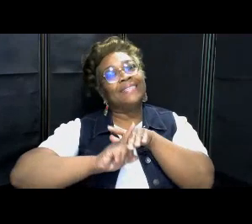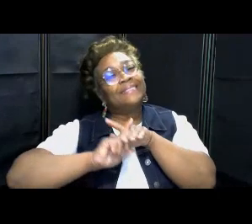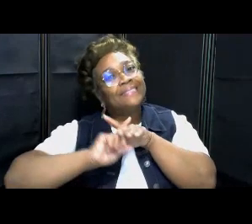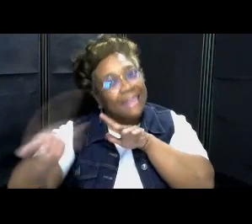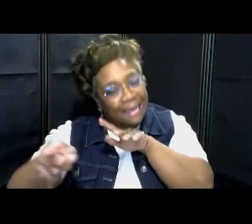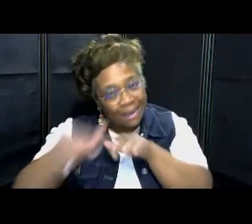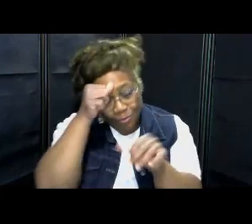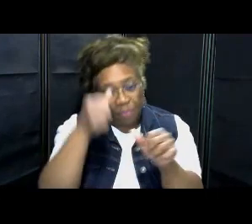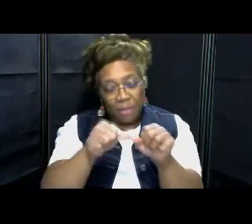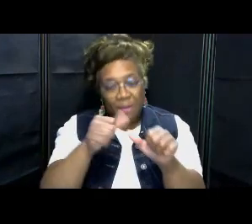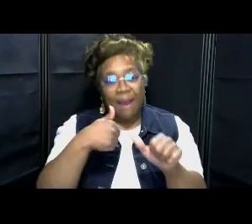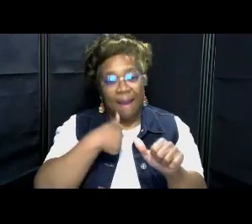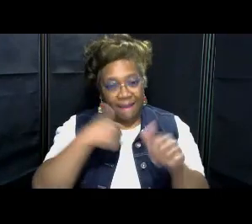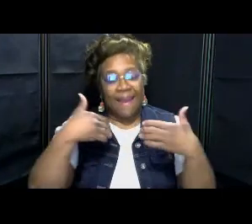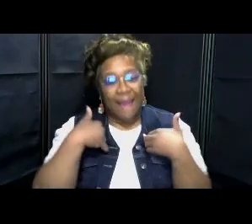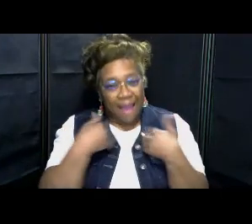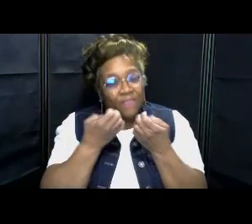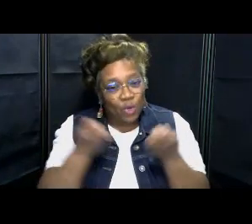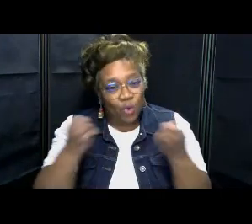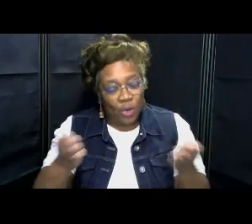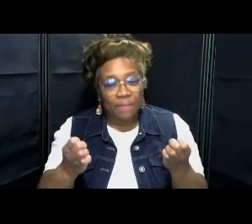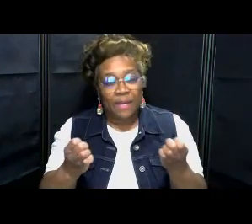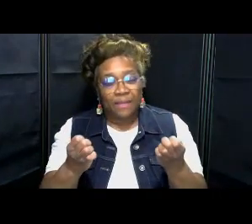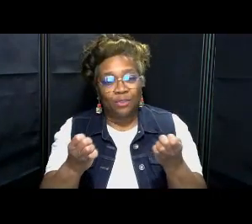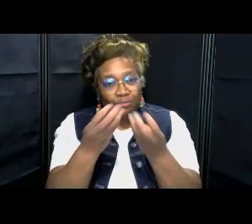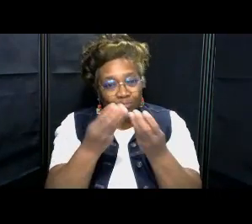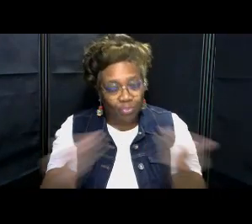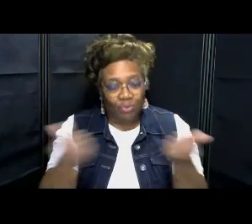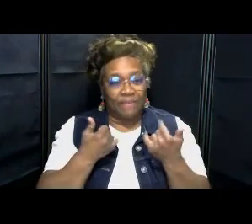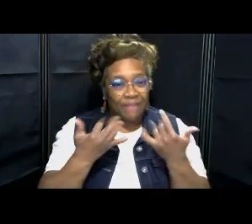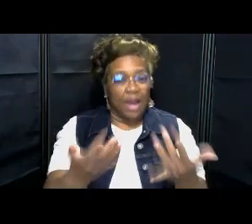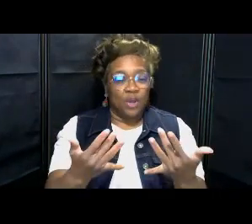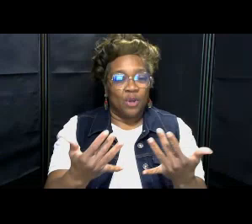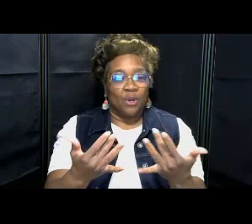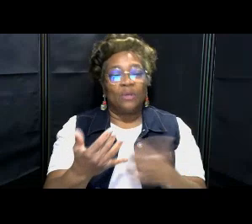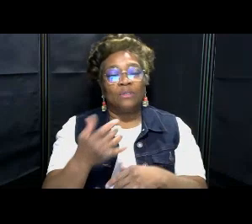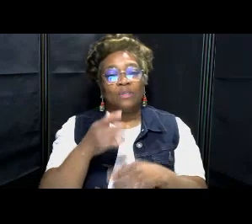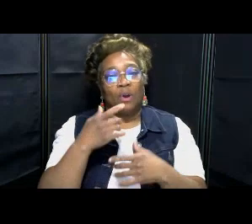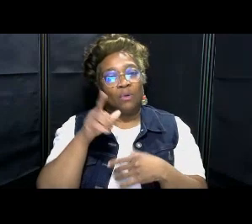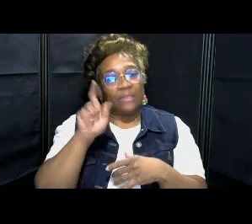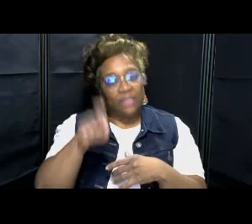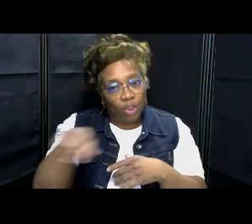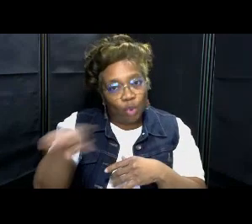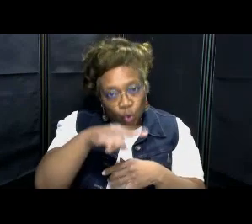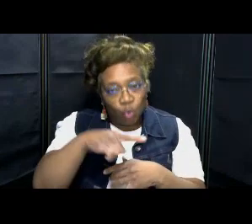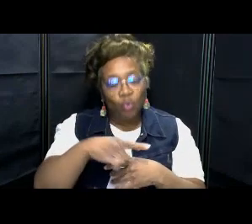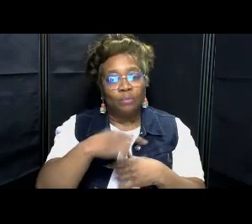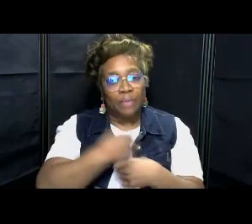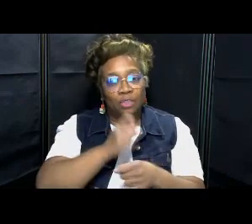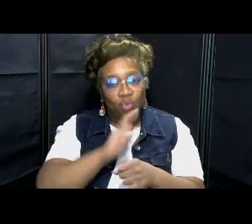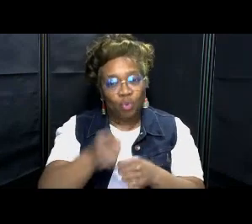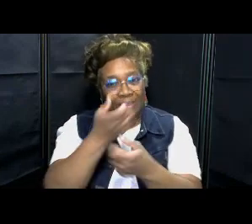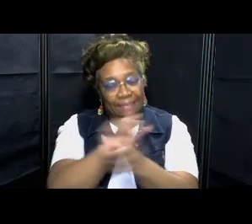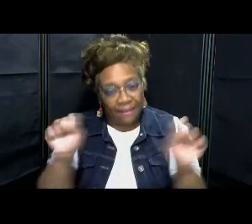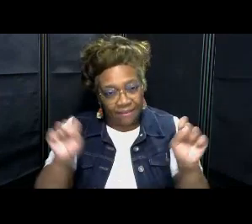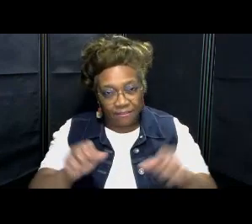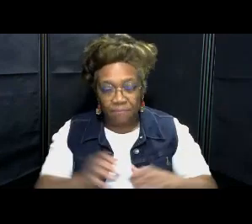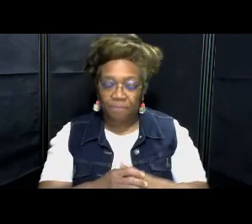to go into that fire, and $1 million piece of equipment. So I need you to always be safe. So let's gonna move on